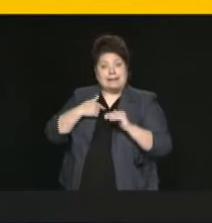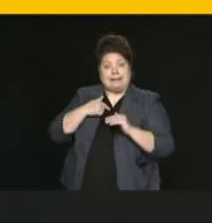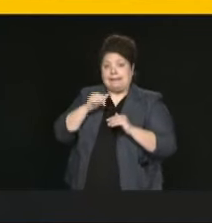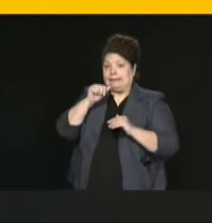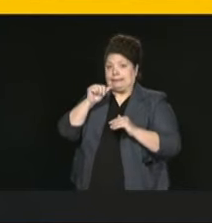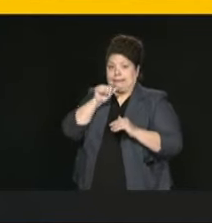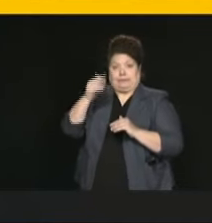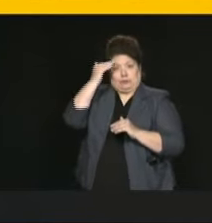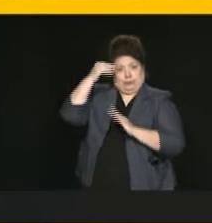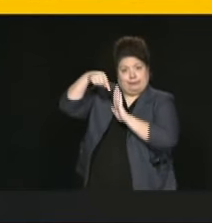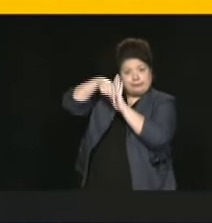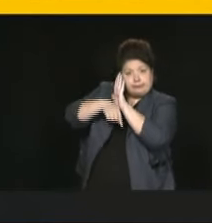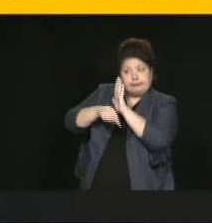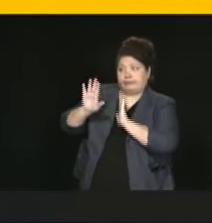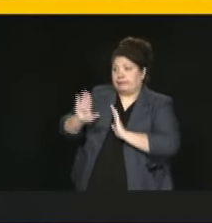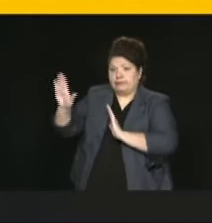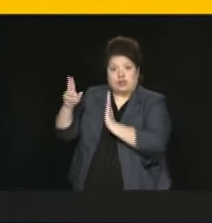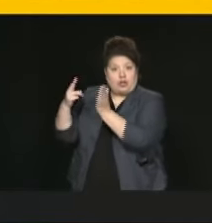I think,